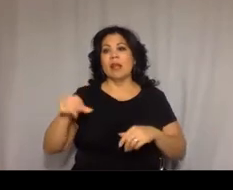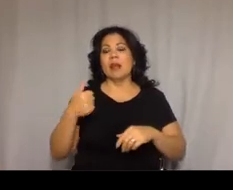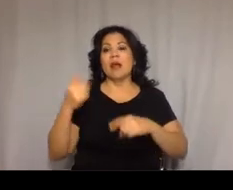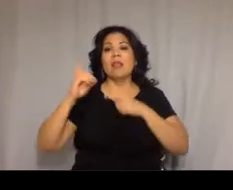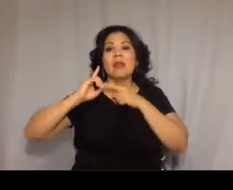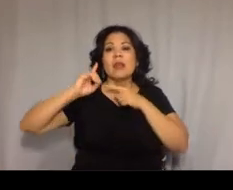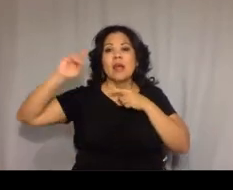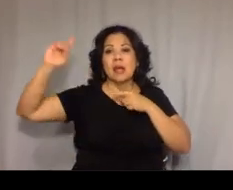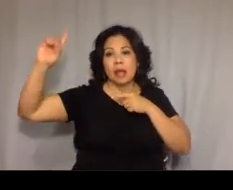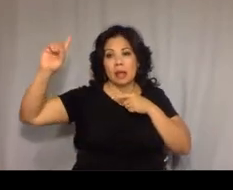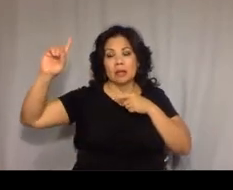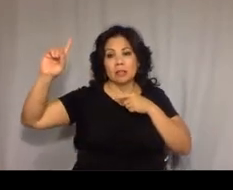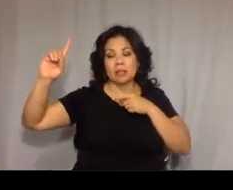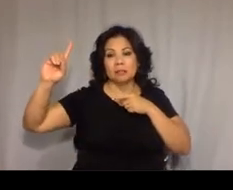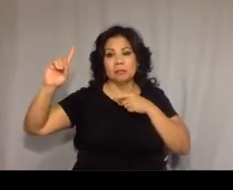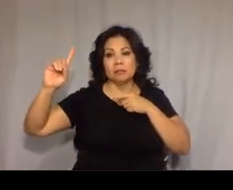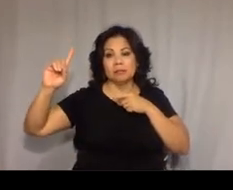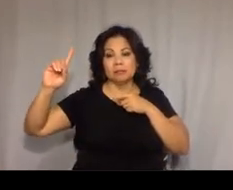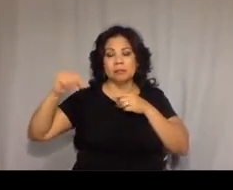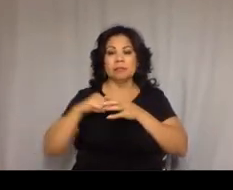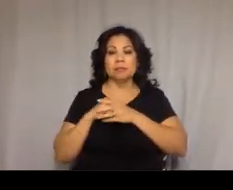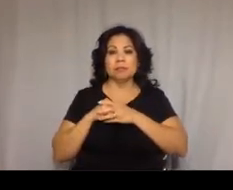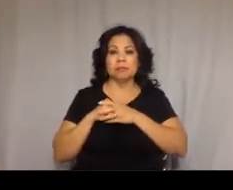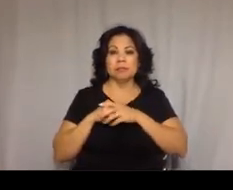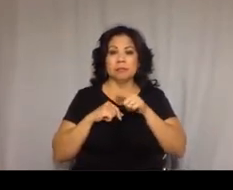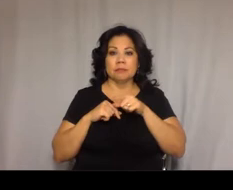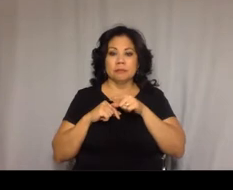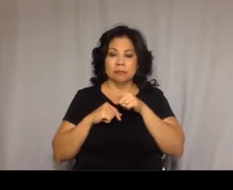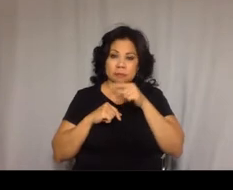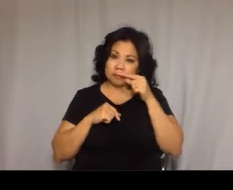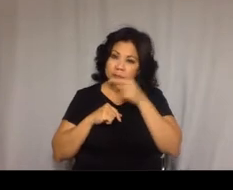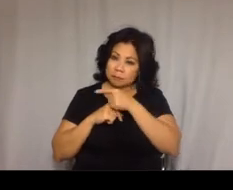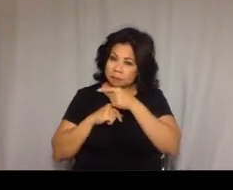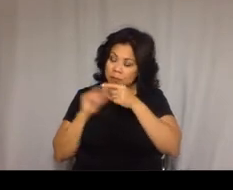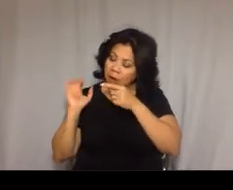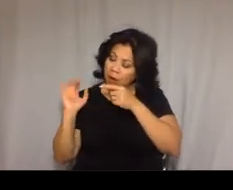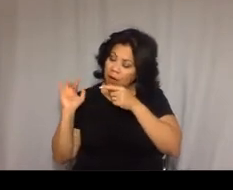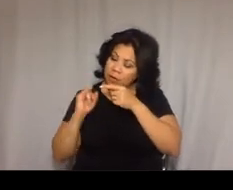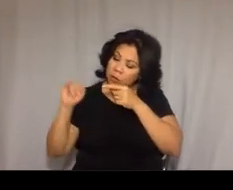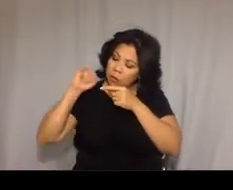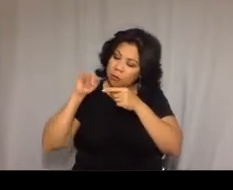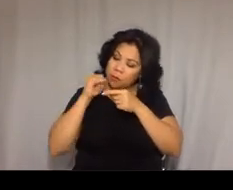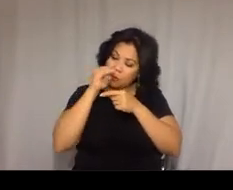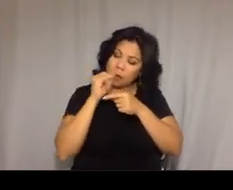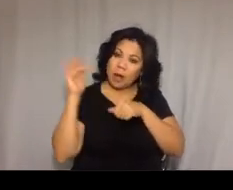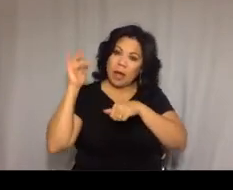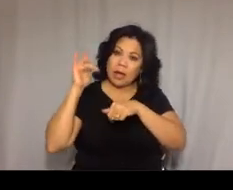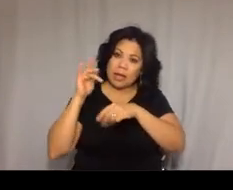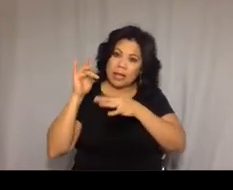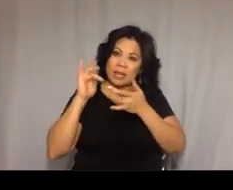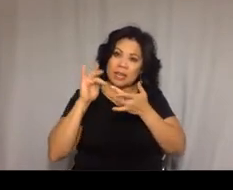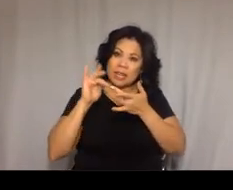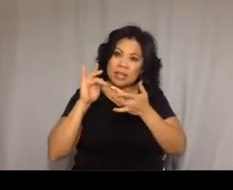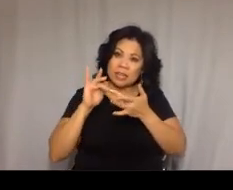line, this time going out from the bottom. And what we're going to do is we're going to connect from where your other